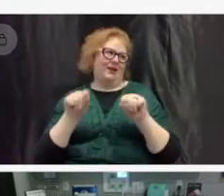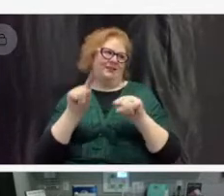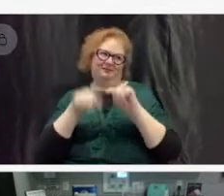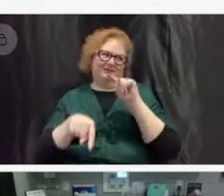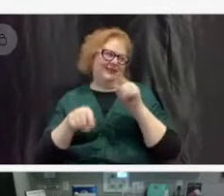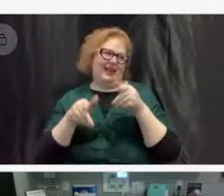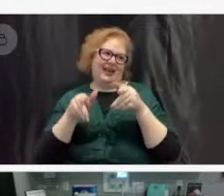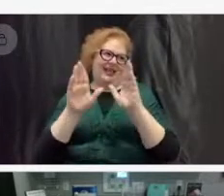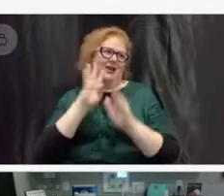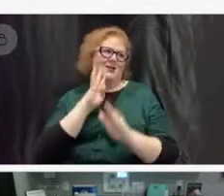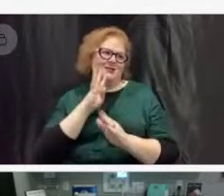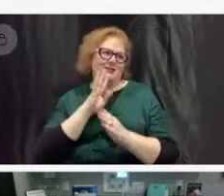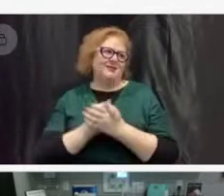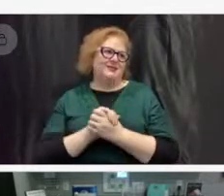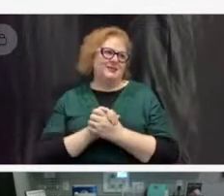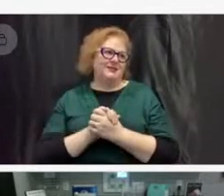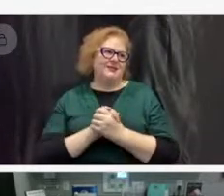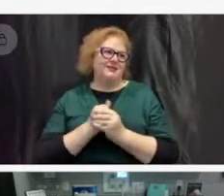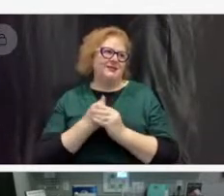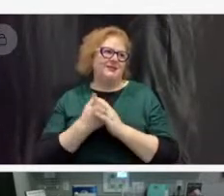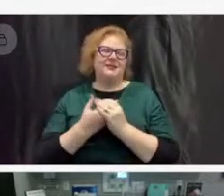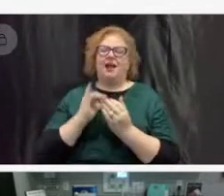can't allow you to speak, all right?